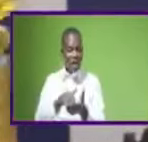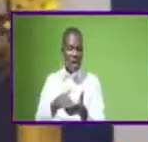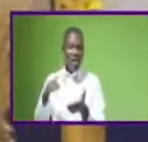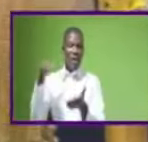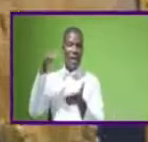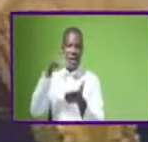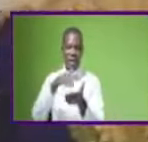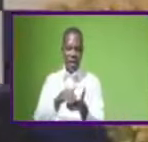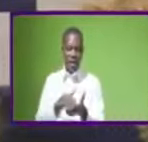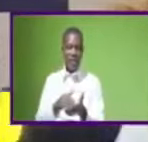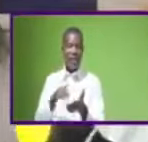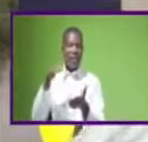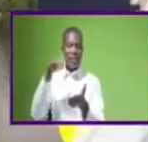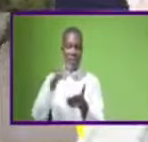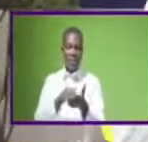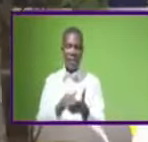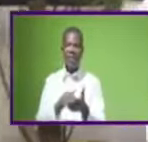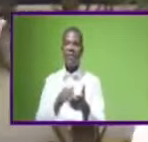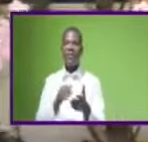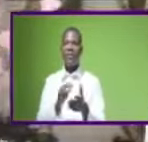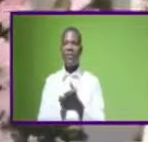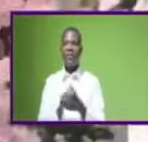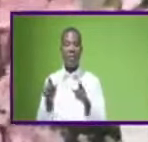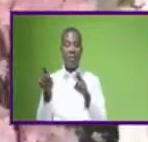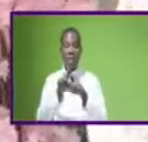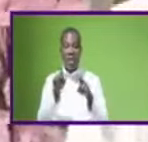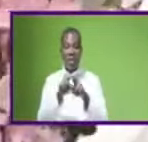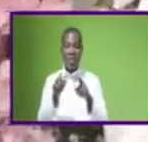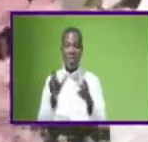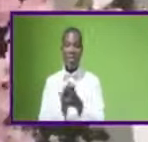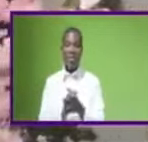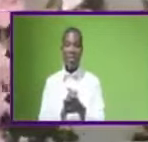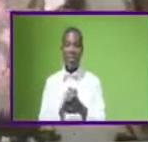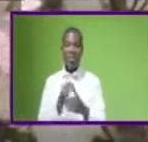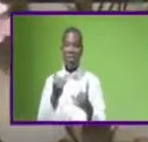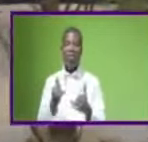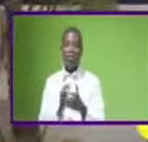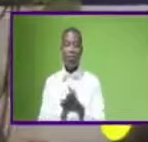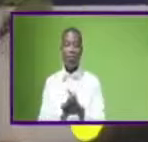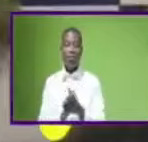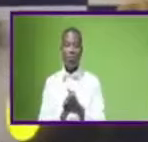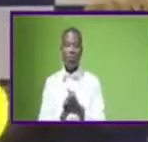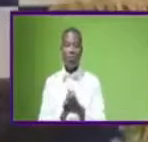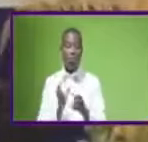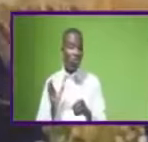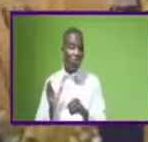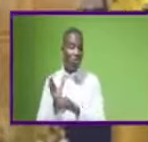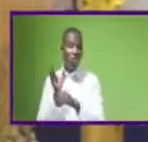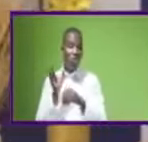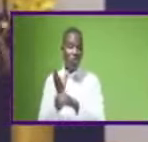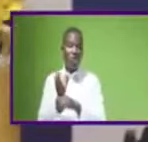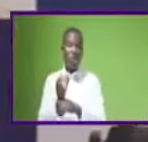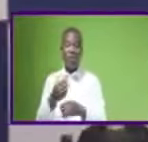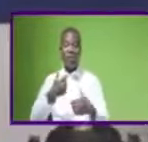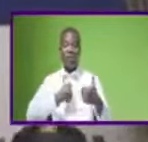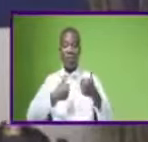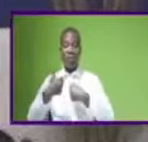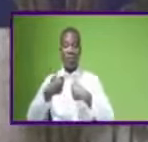Today I am repeating it again. That as you have Jesus and shaken,